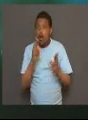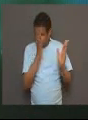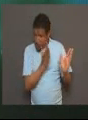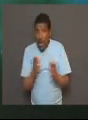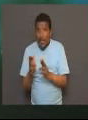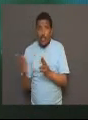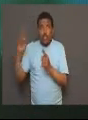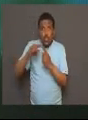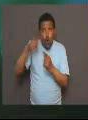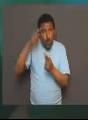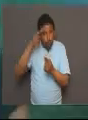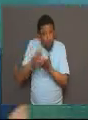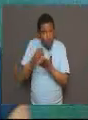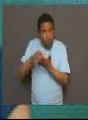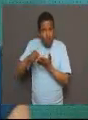take notes.